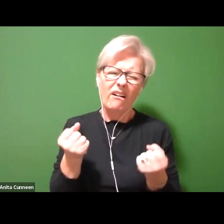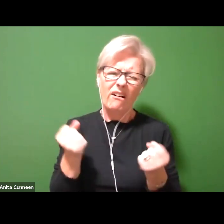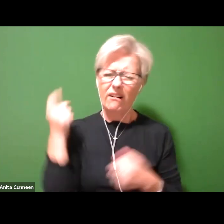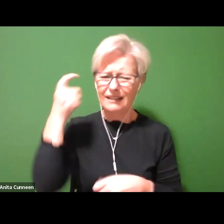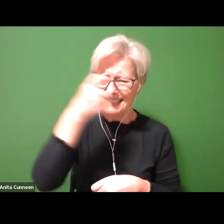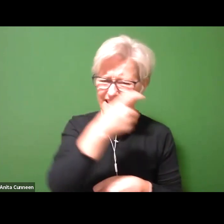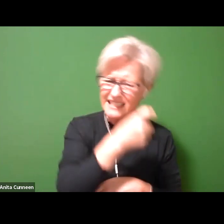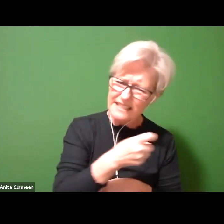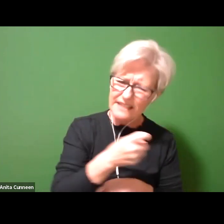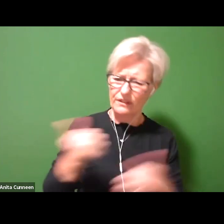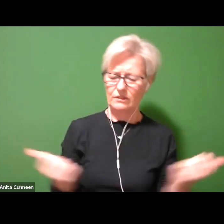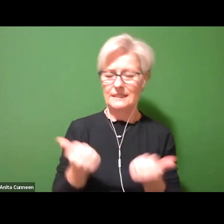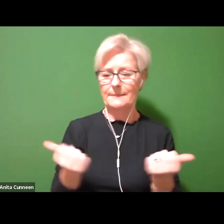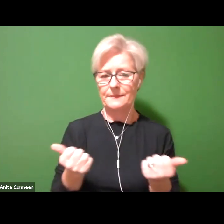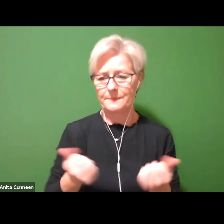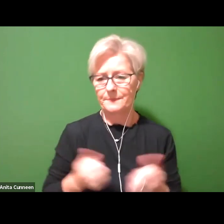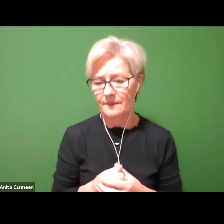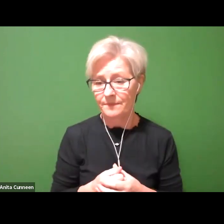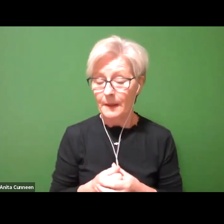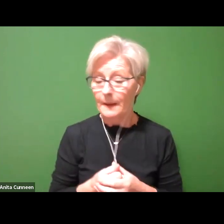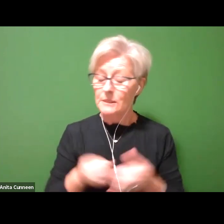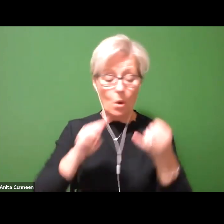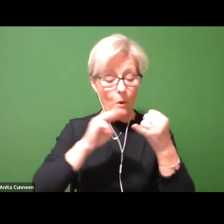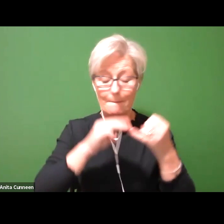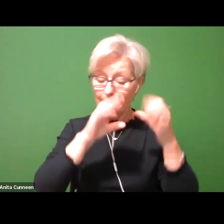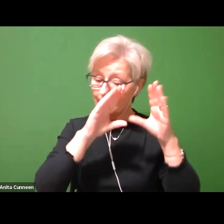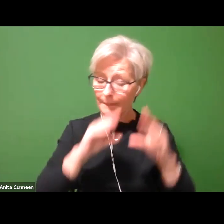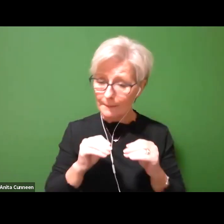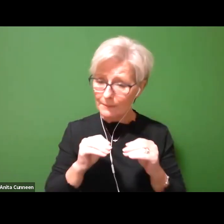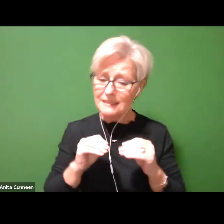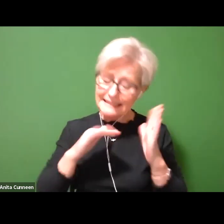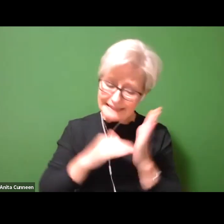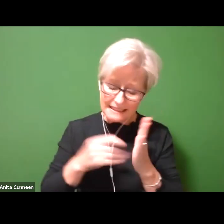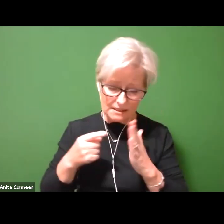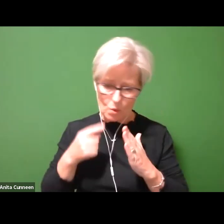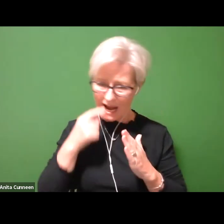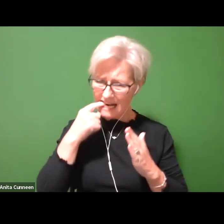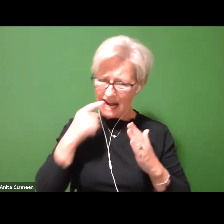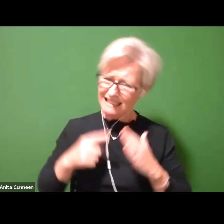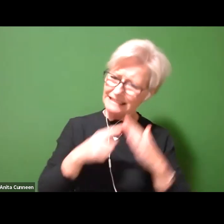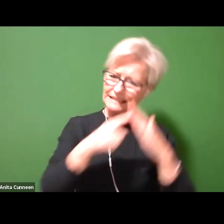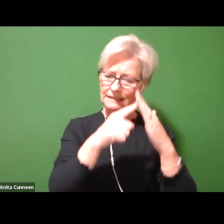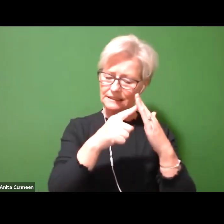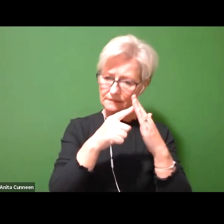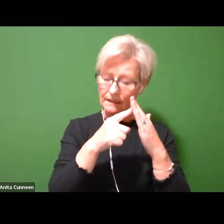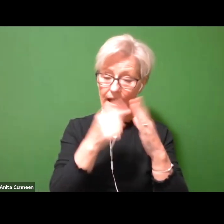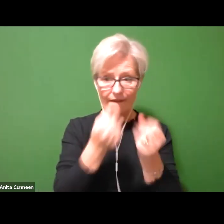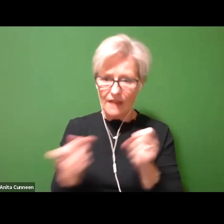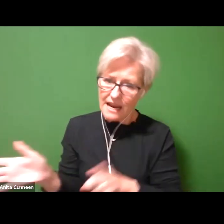So the menopause is without doubt a significant topic that encompasses a wide variety of areas